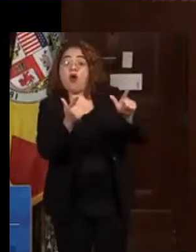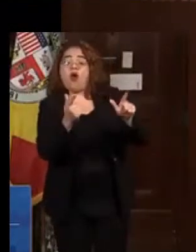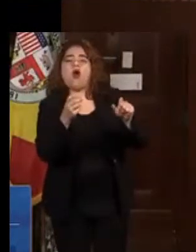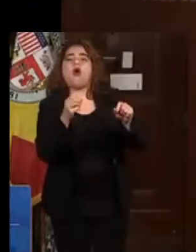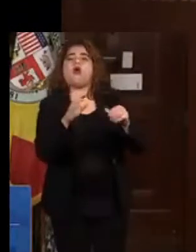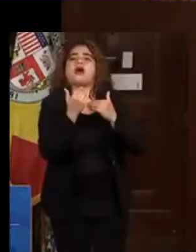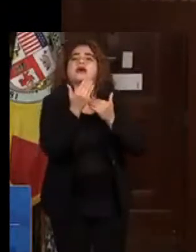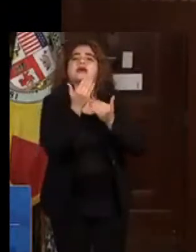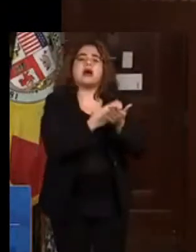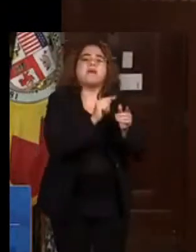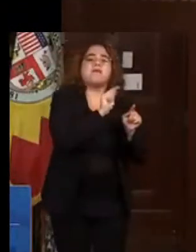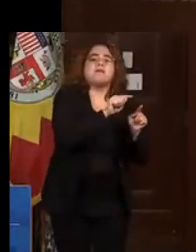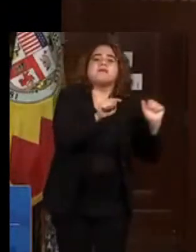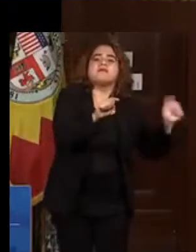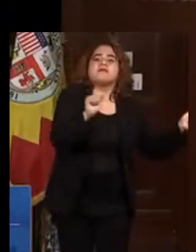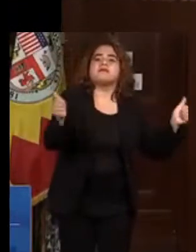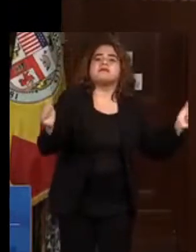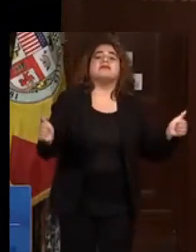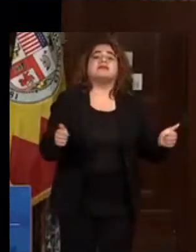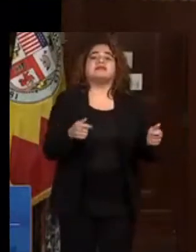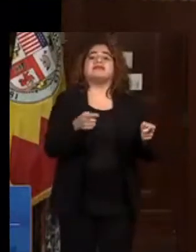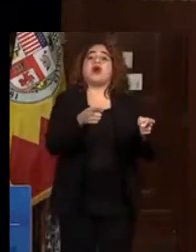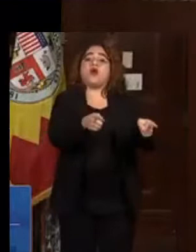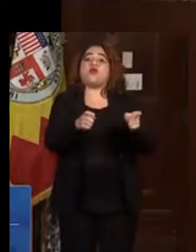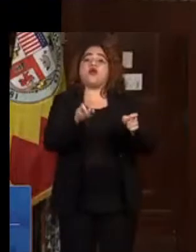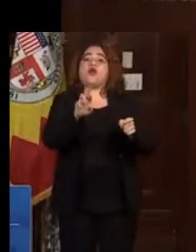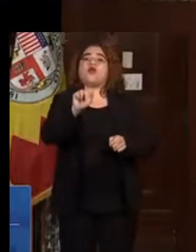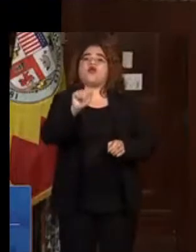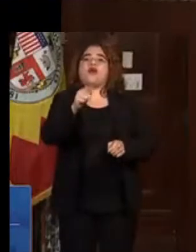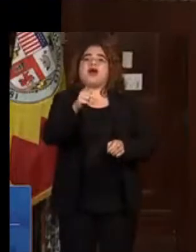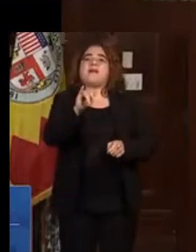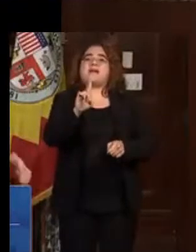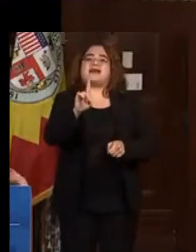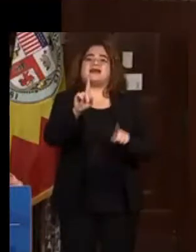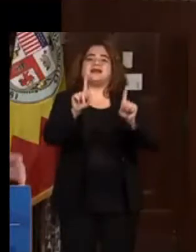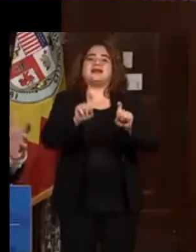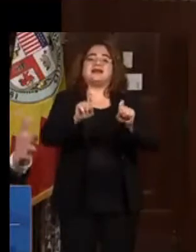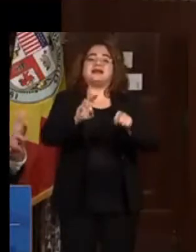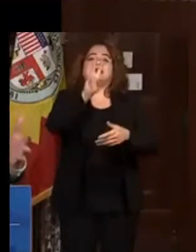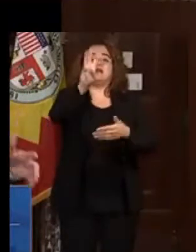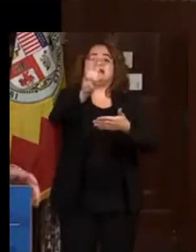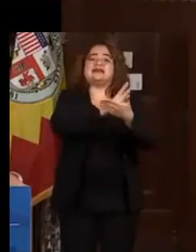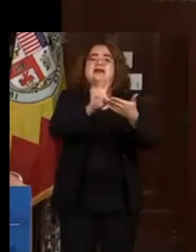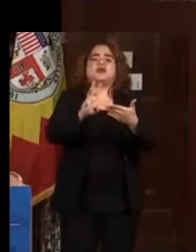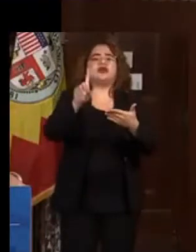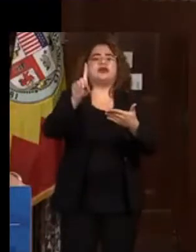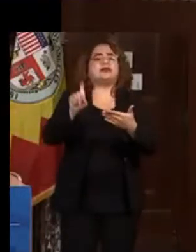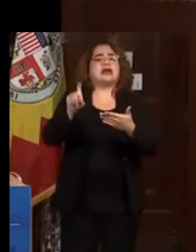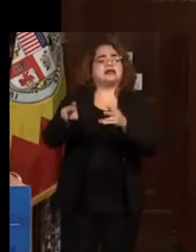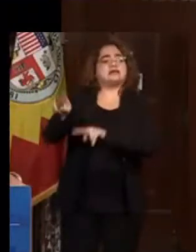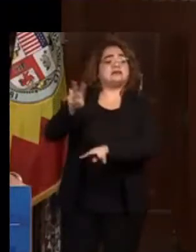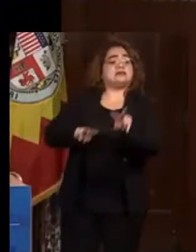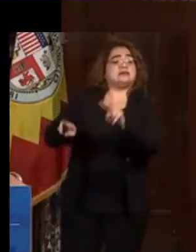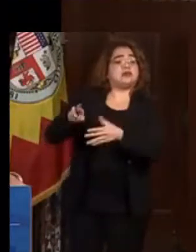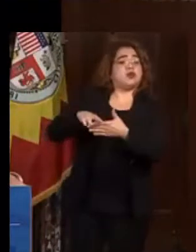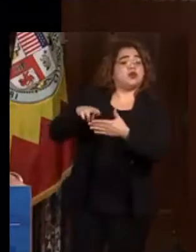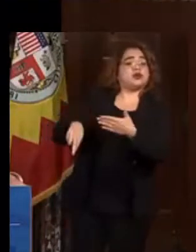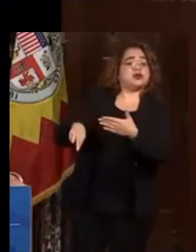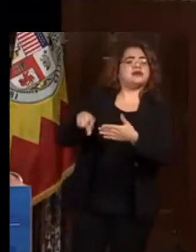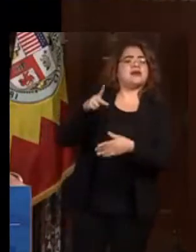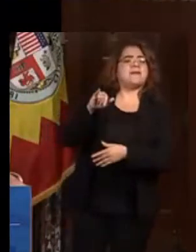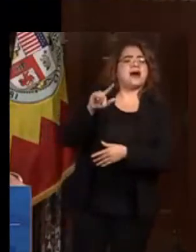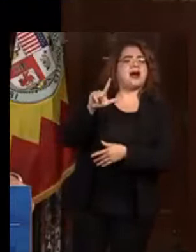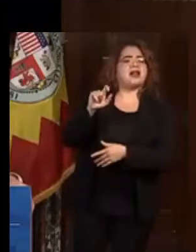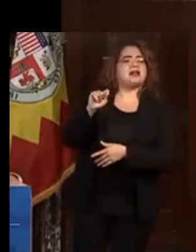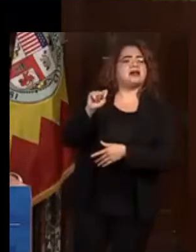testing. So it's basically about a 6-week pilot that will initially see the initial results. It started now, I